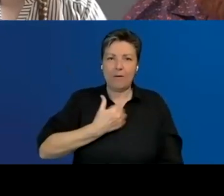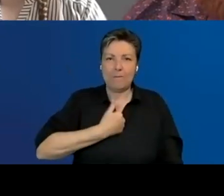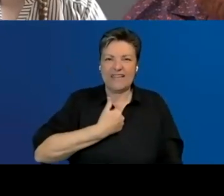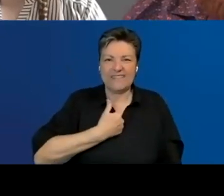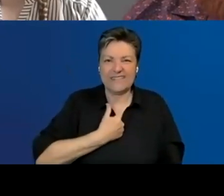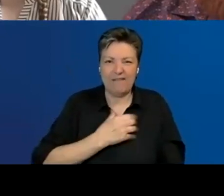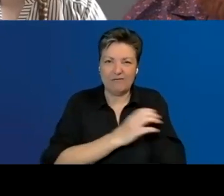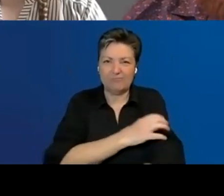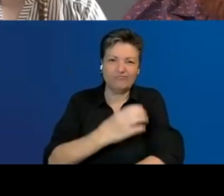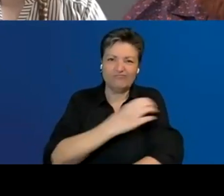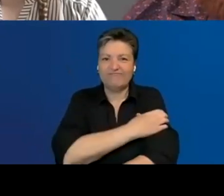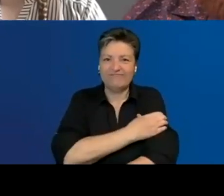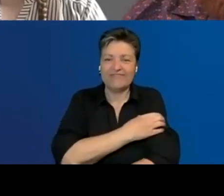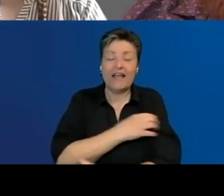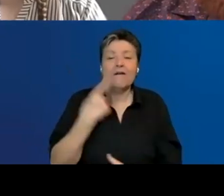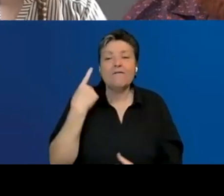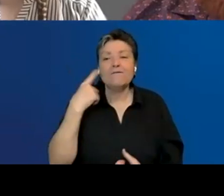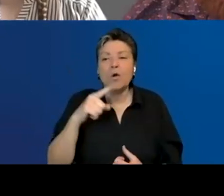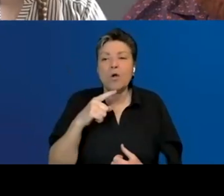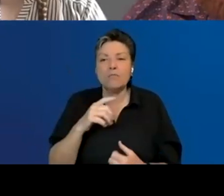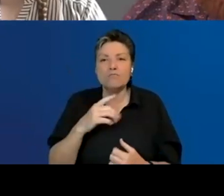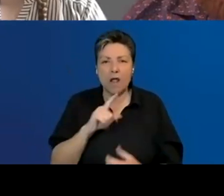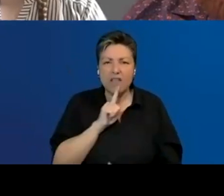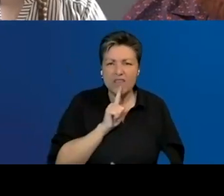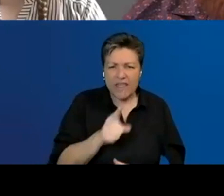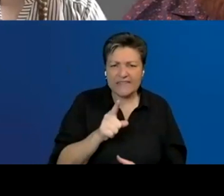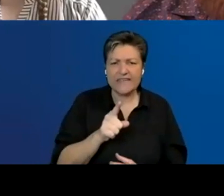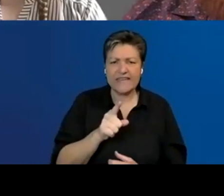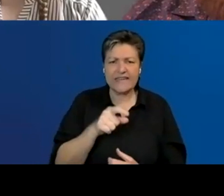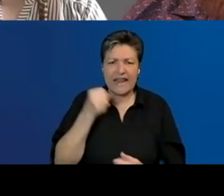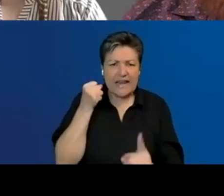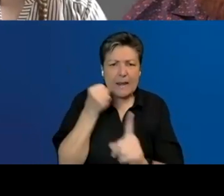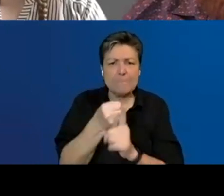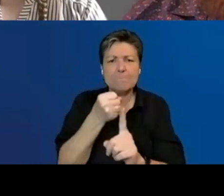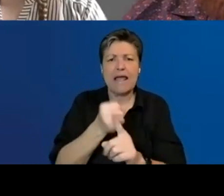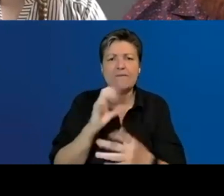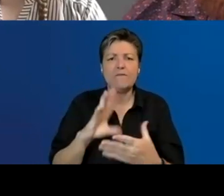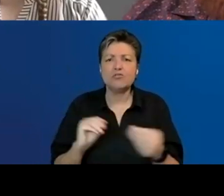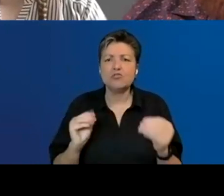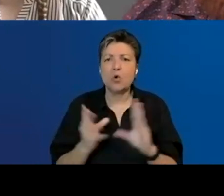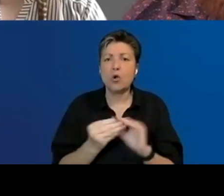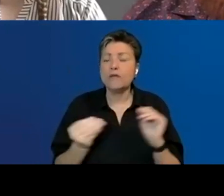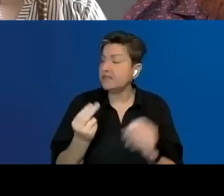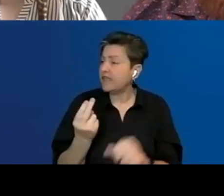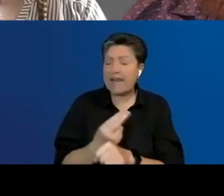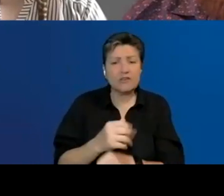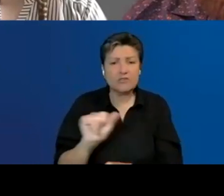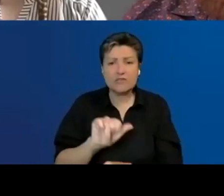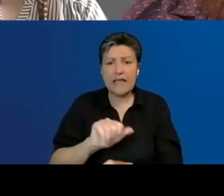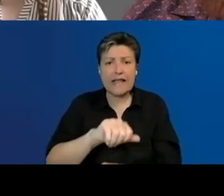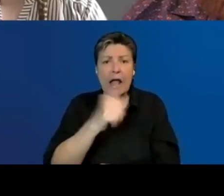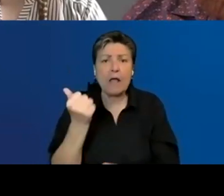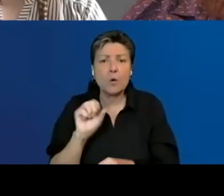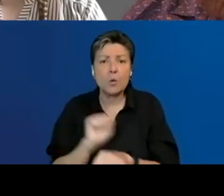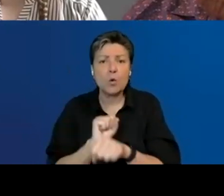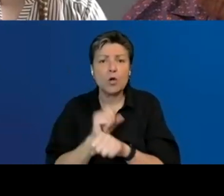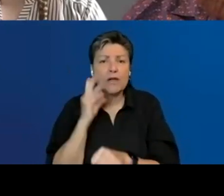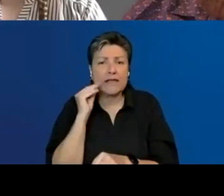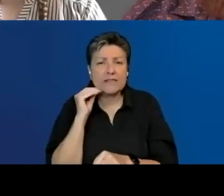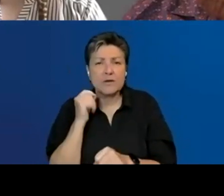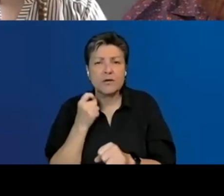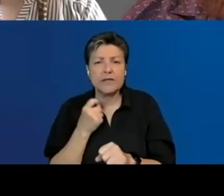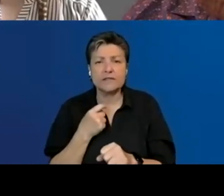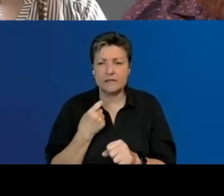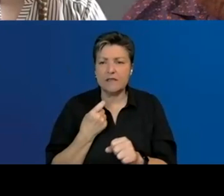amplify authentic and impactful stories. And then I also use it like any other work experience to pull from for like behavioral questions.